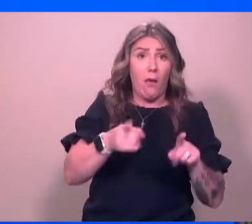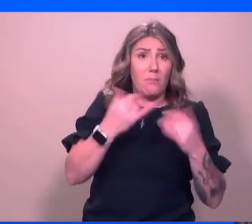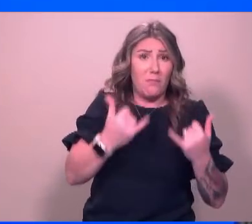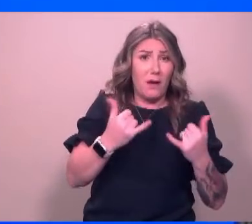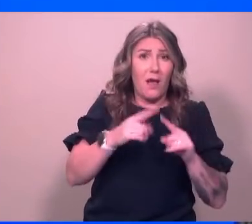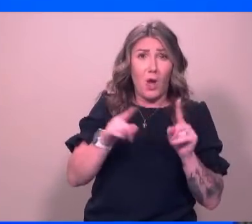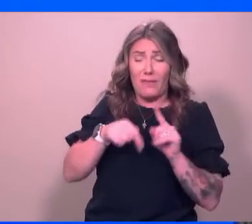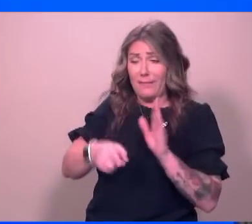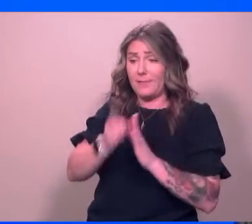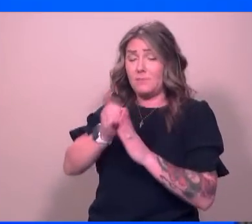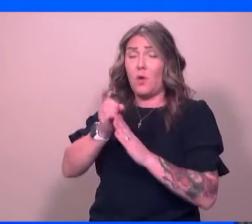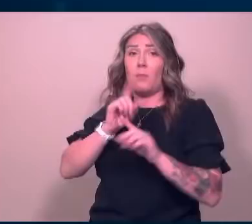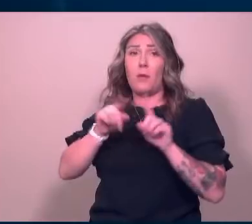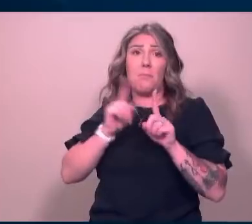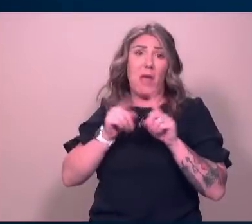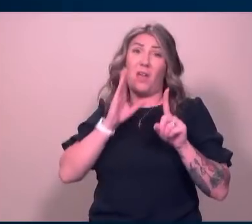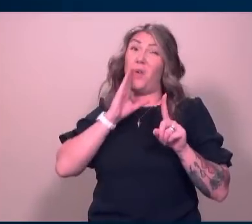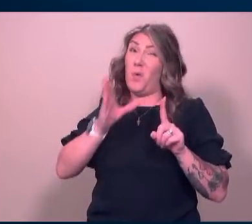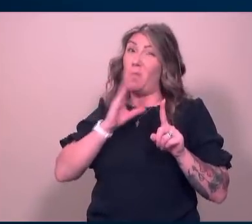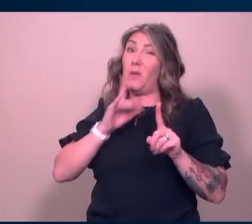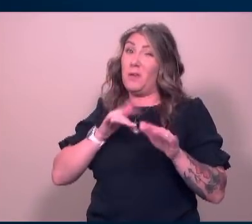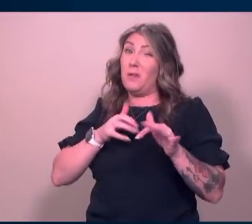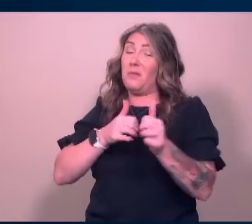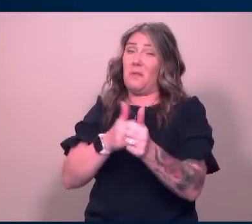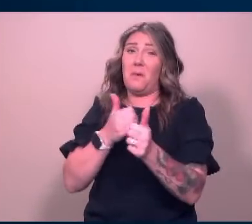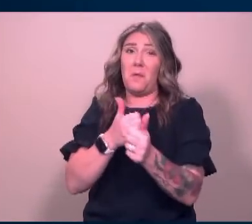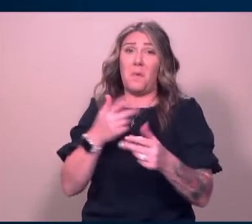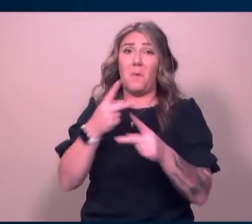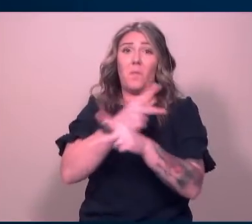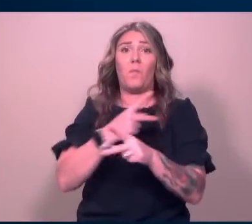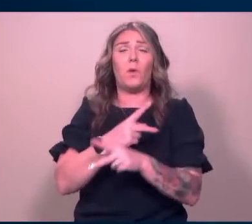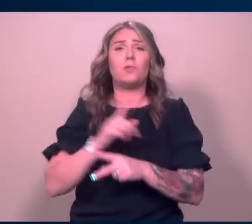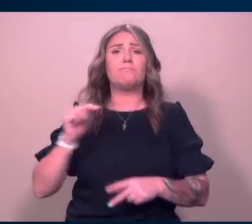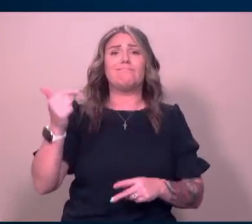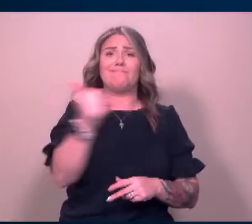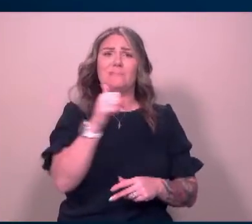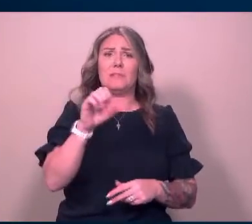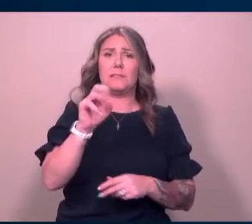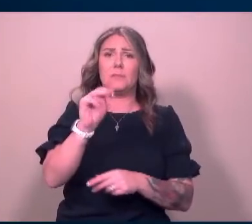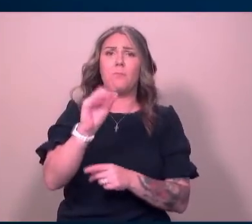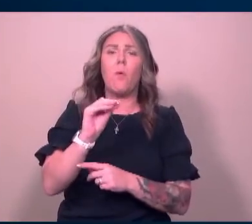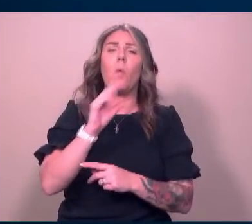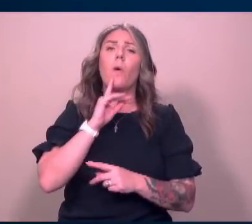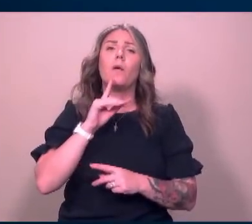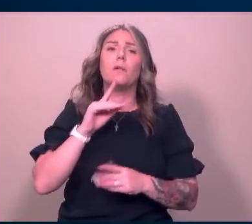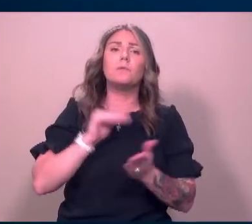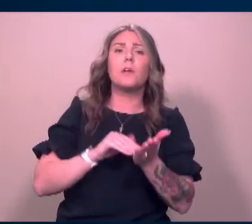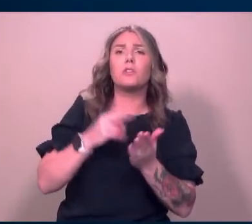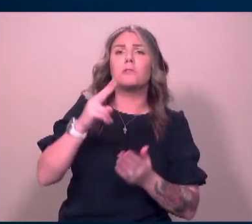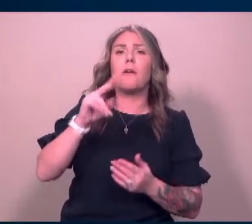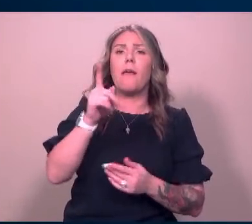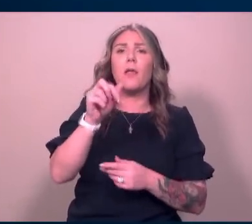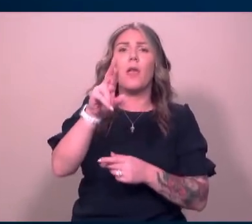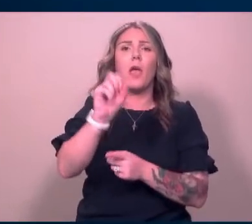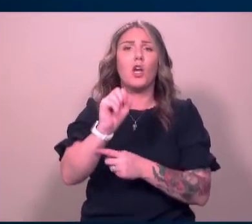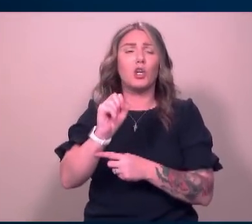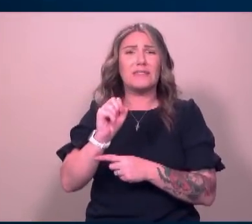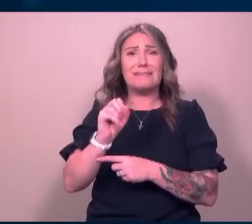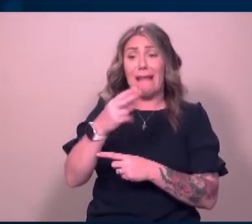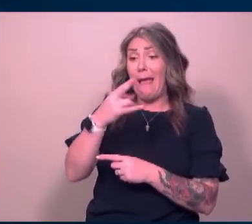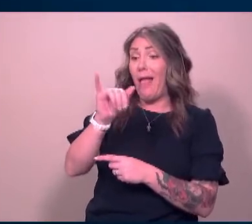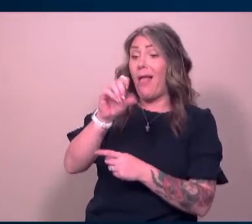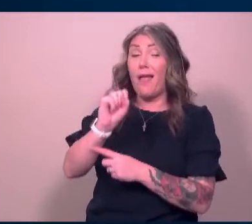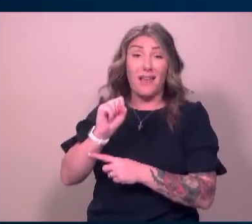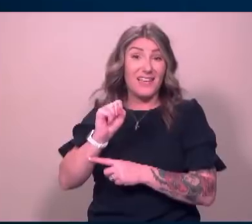been continuing to build up. Let's bounce to a couple of our chief medical officers from around the state about this question. Dr. Harris, how are things in Hayes around just the staffing issues